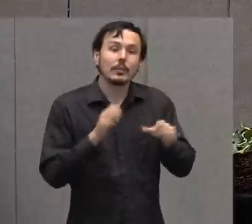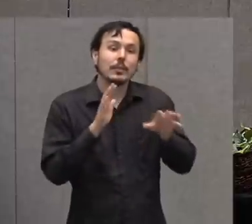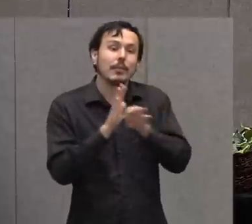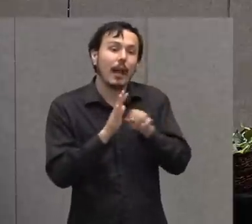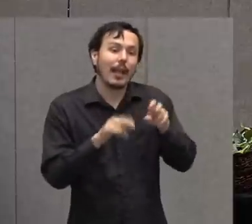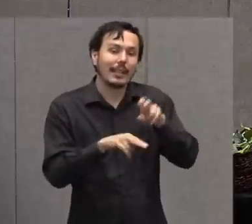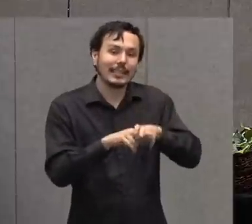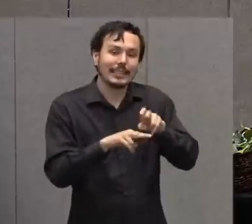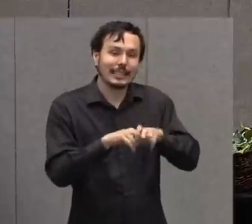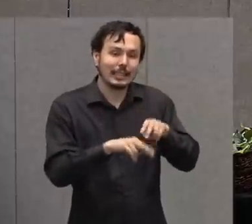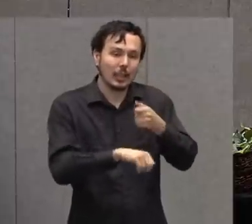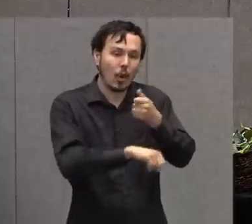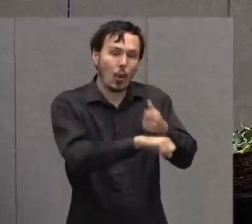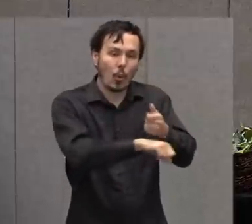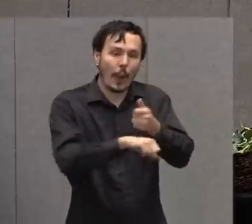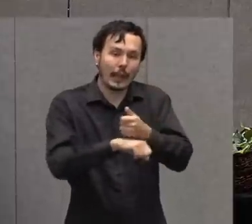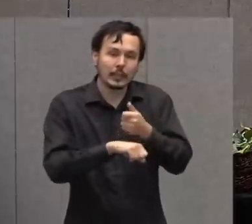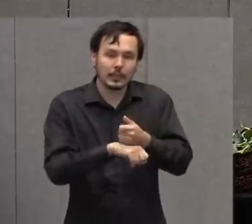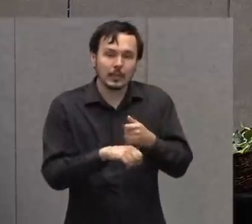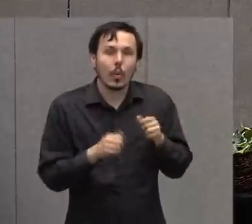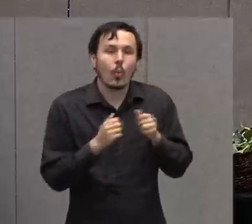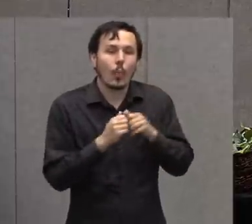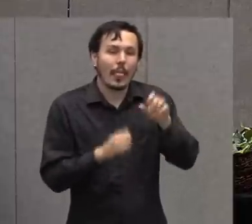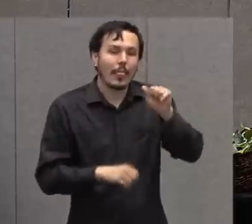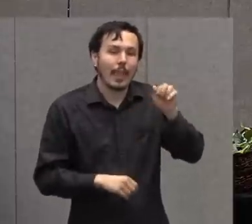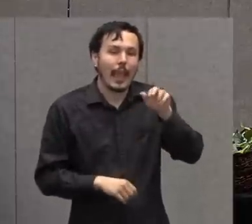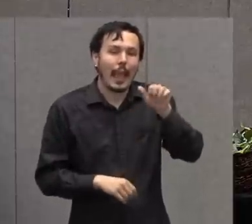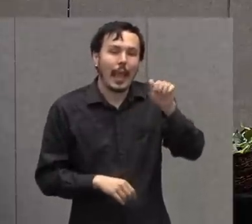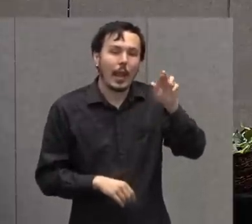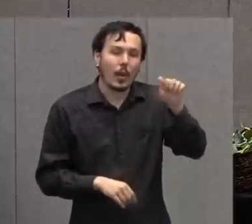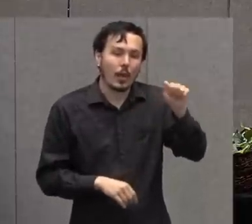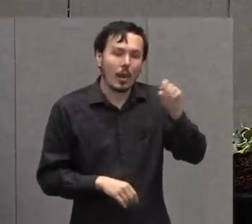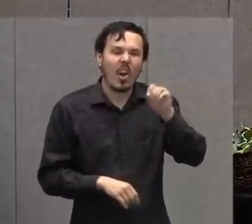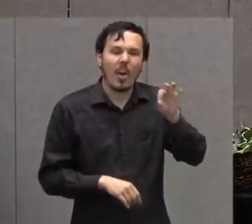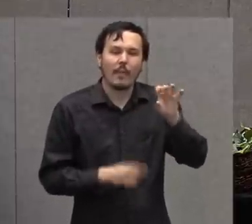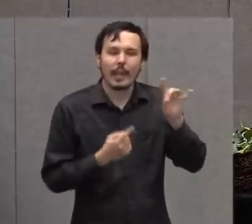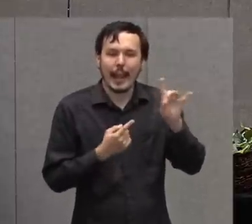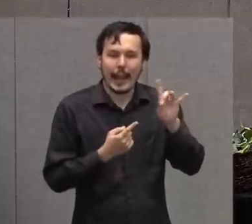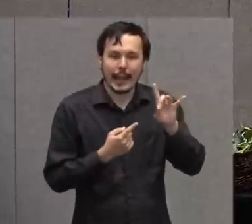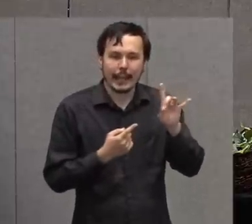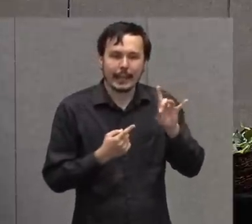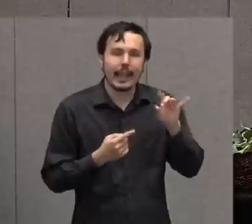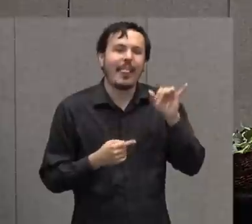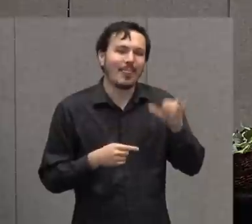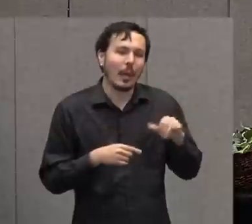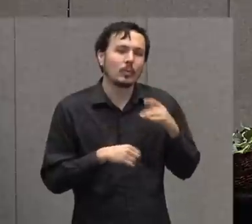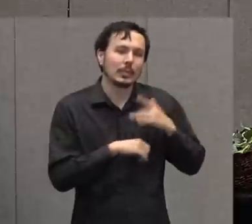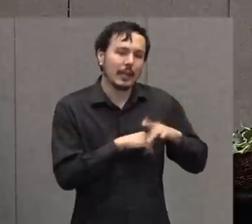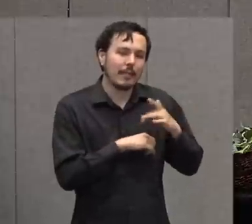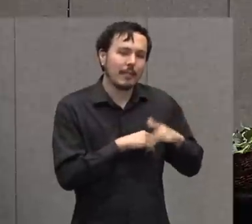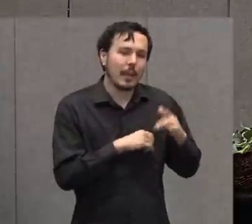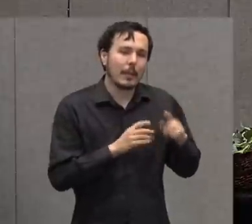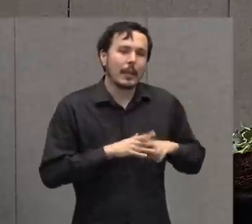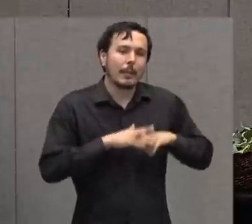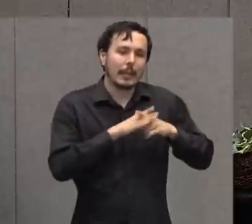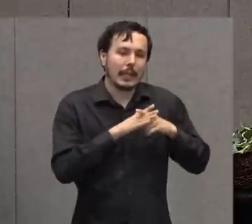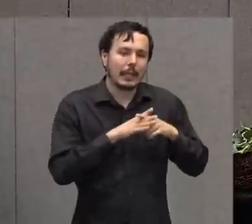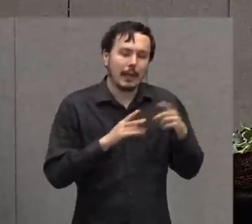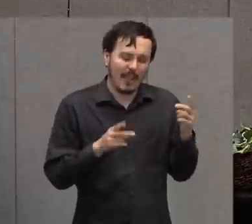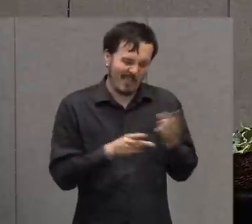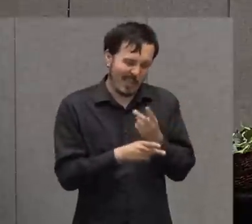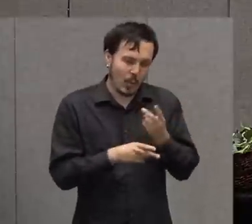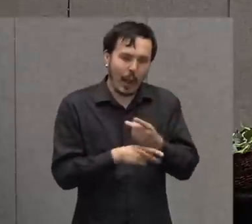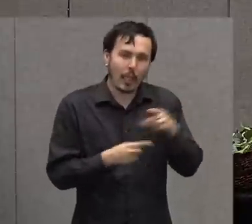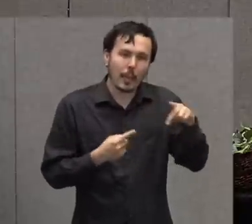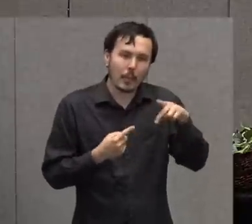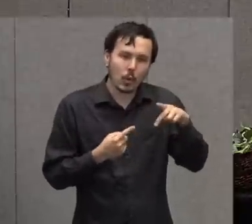seating arrangements with the area of 8, because there were 8 tables in the book, and figure out the perimeter of each